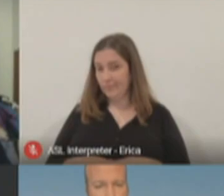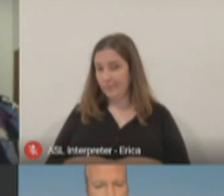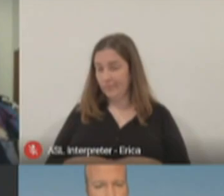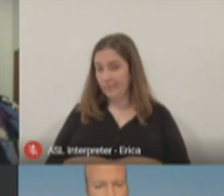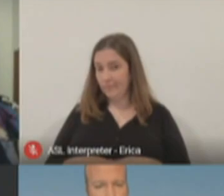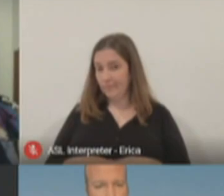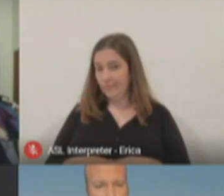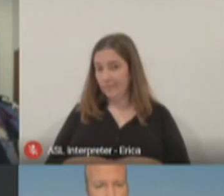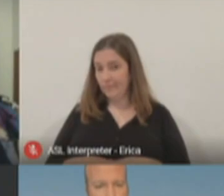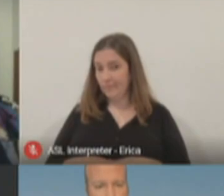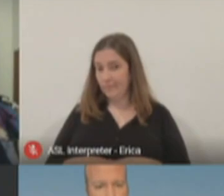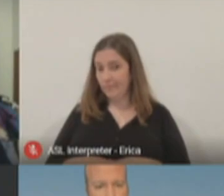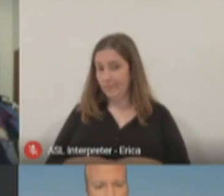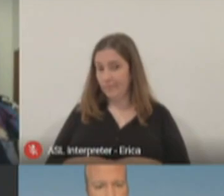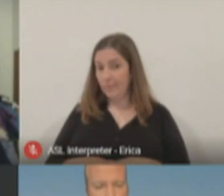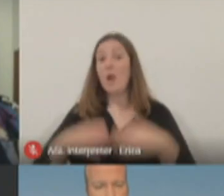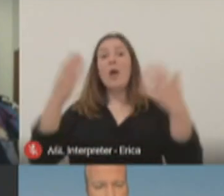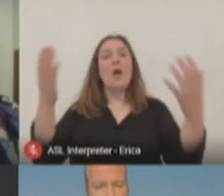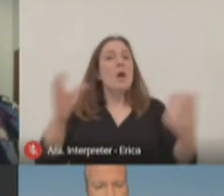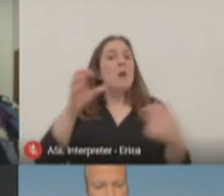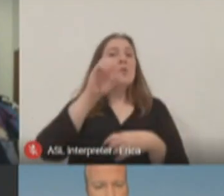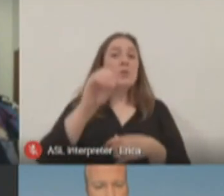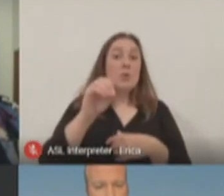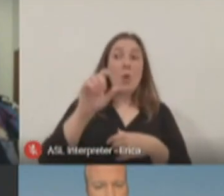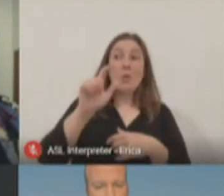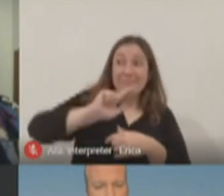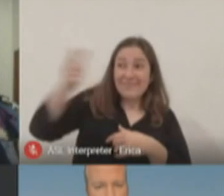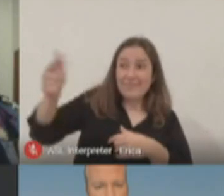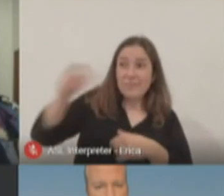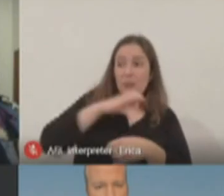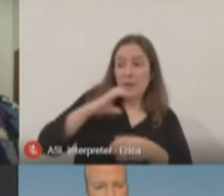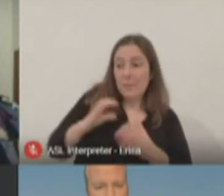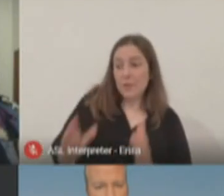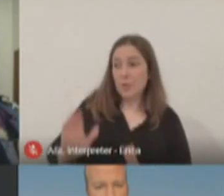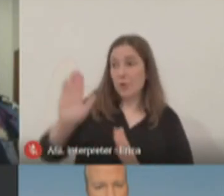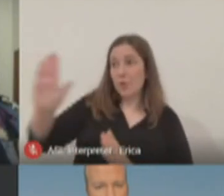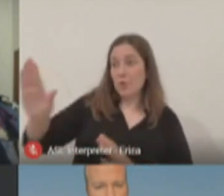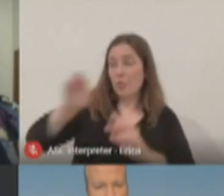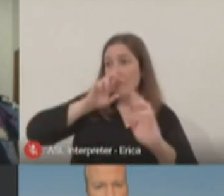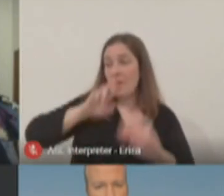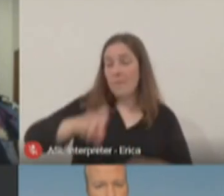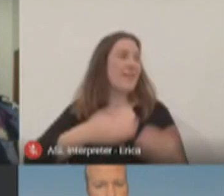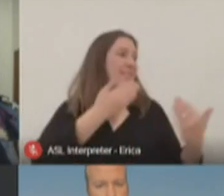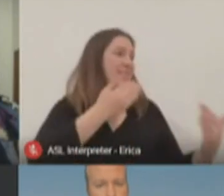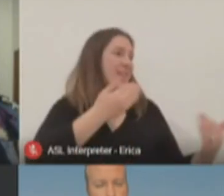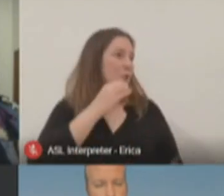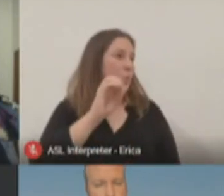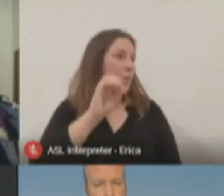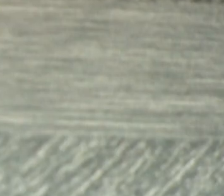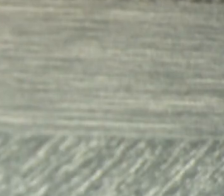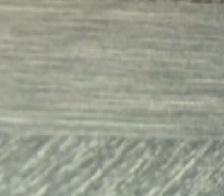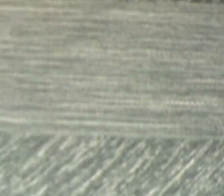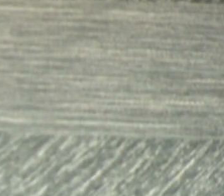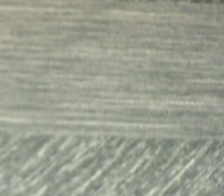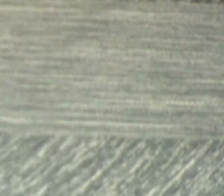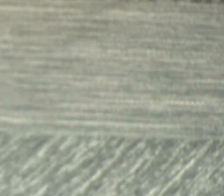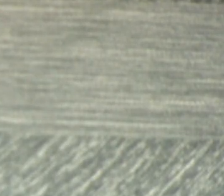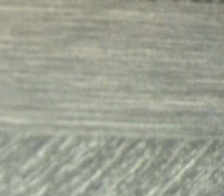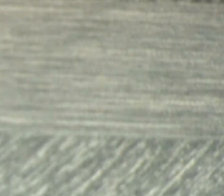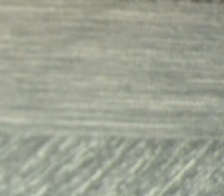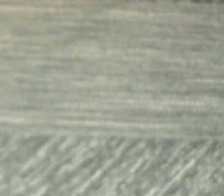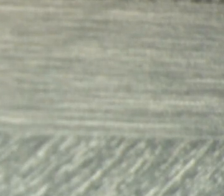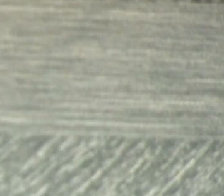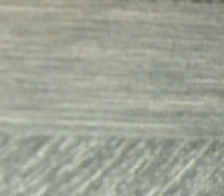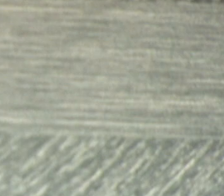Next on the agenda. Next, the commissioner's report. Great, thanks, Olivia. I don't have a whole lot to report this